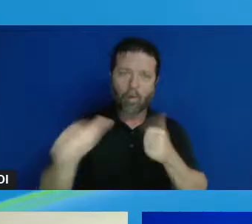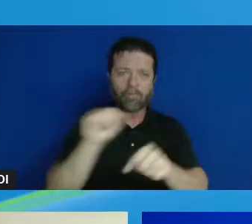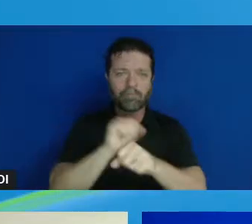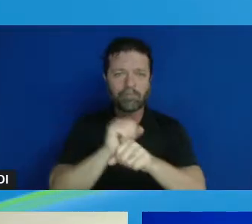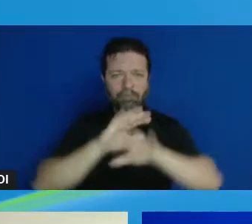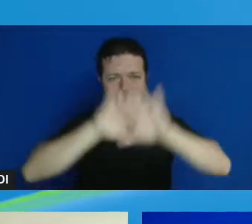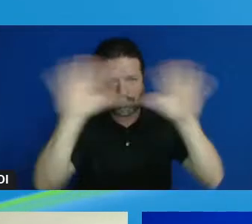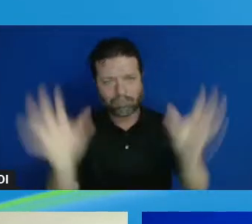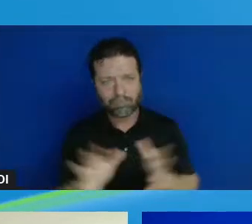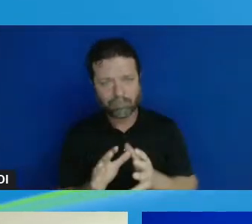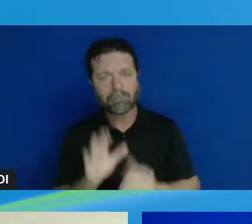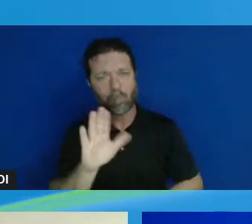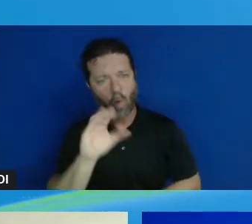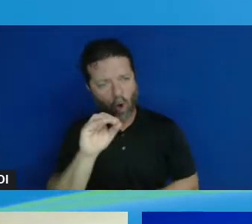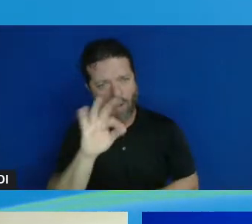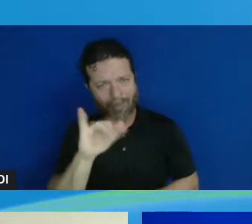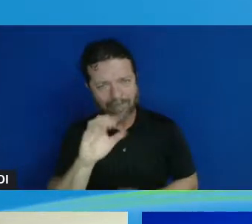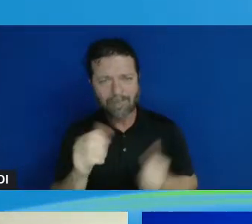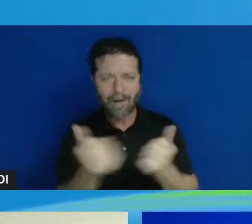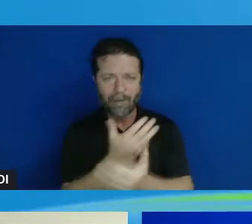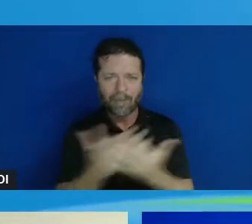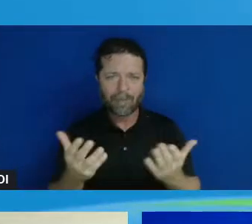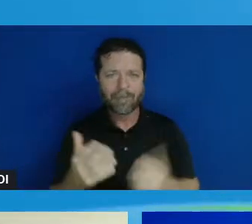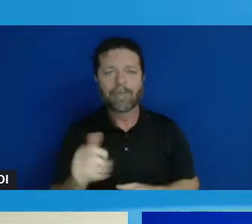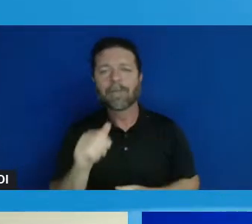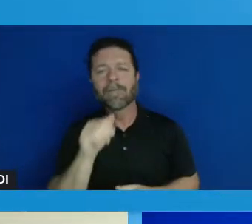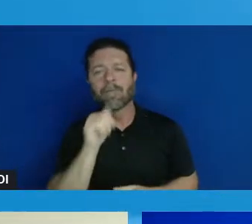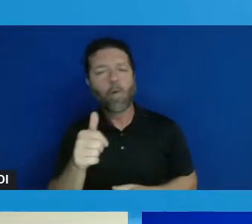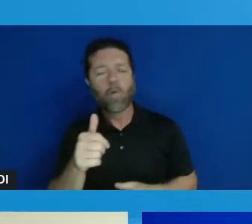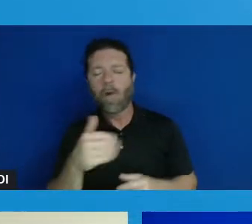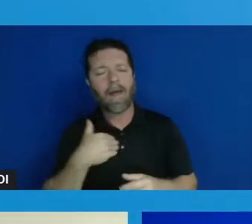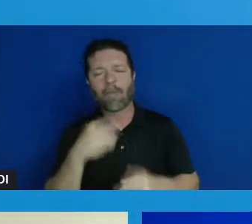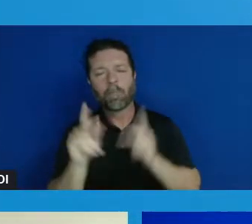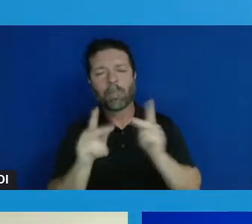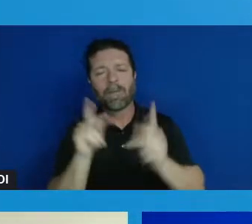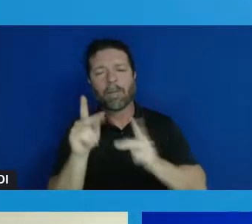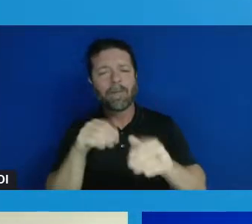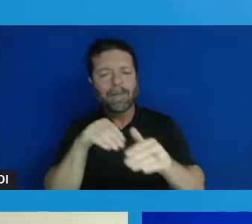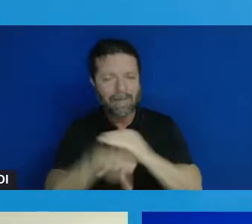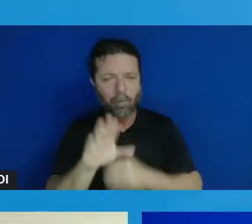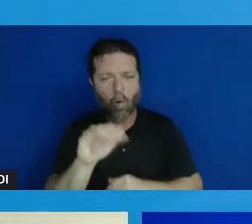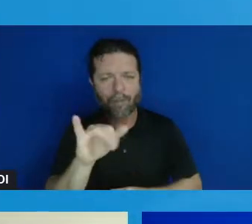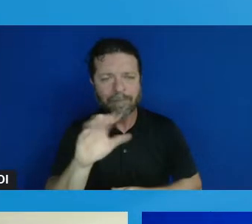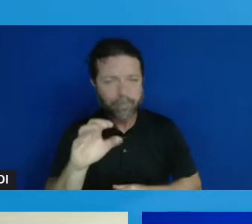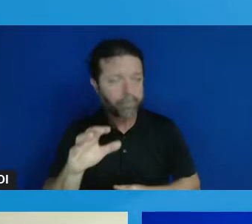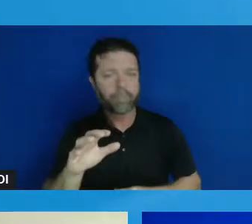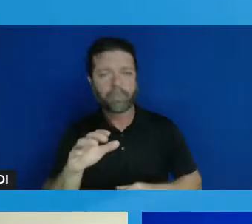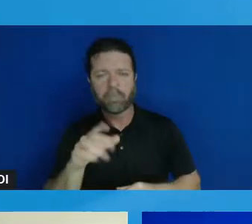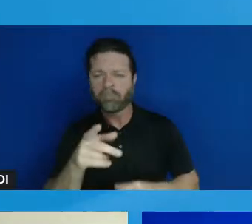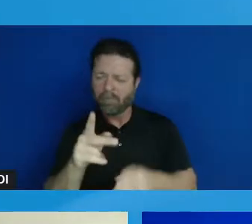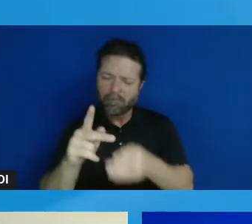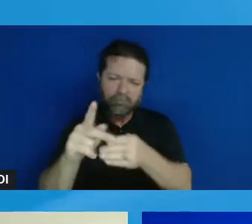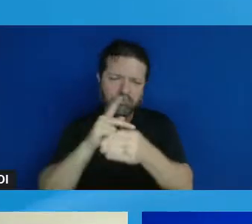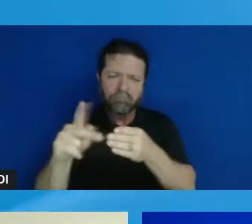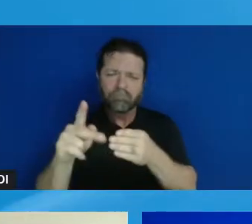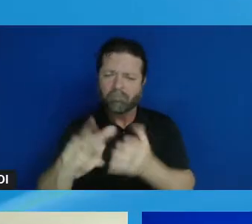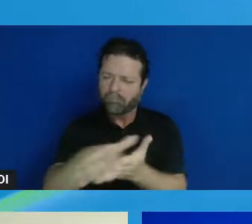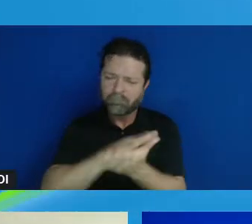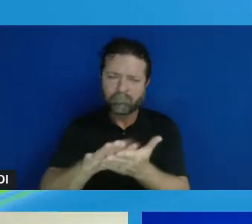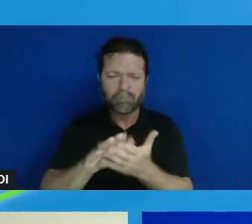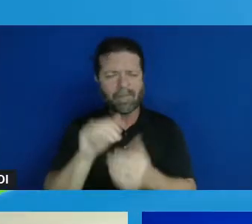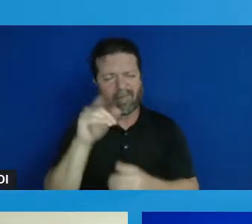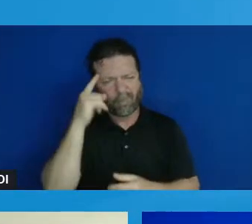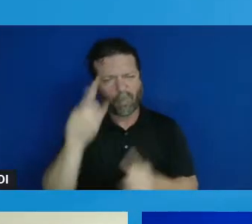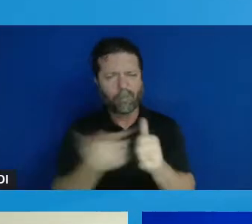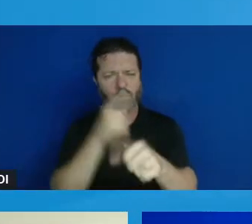So we don't have people coming into the office, but we still want to maintain that same level of professionalism. And thank you for the